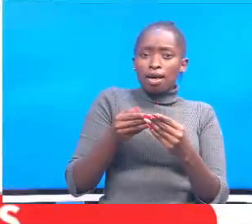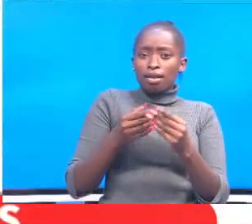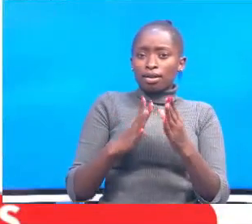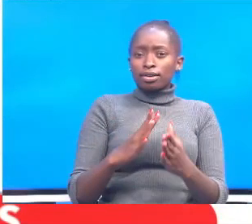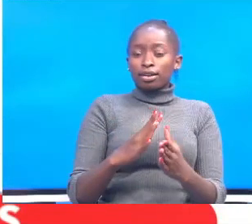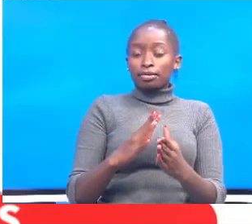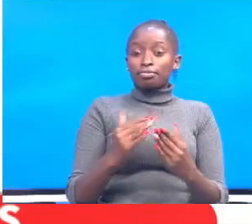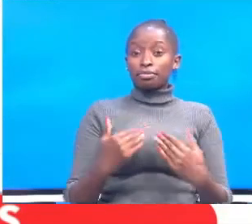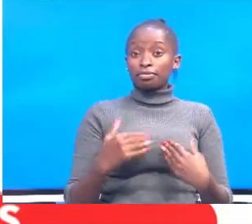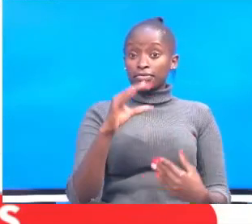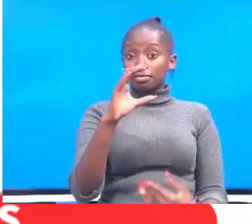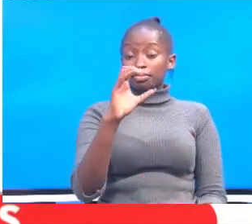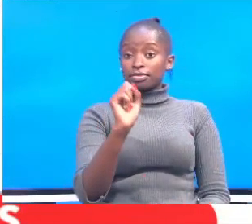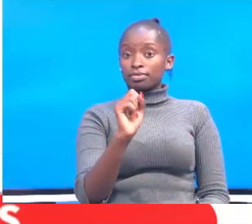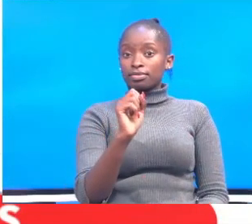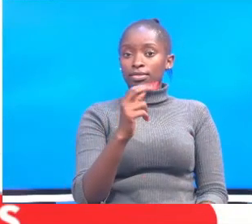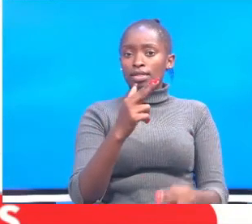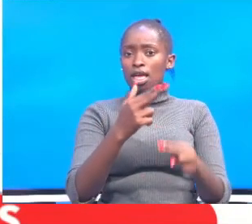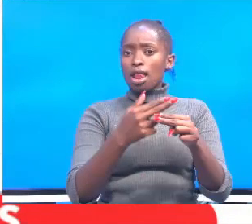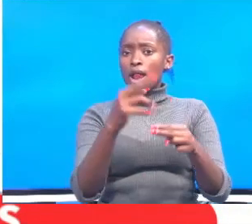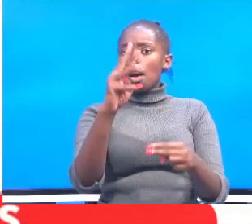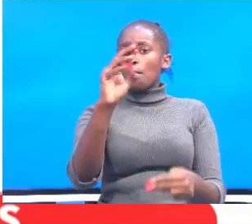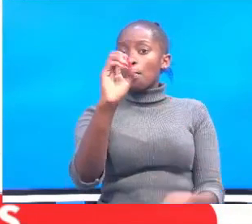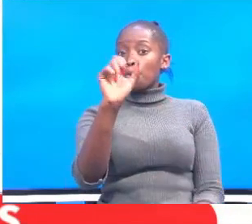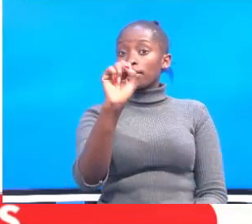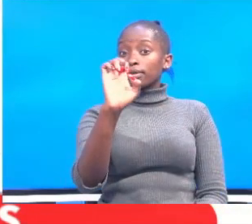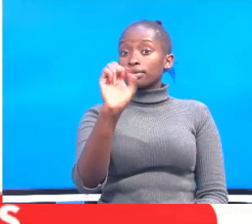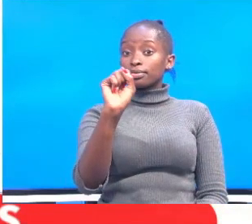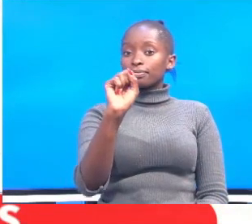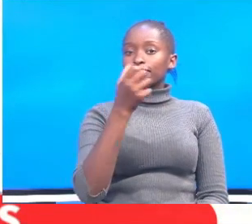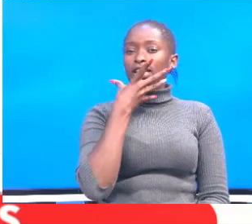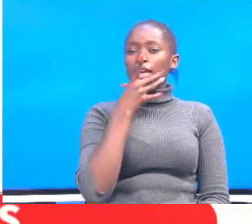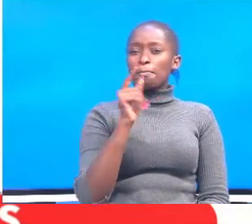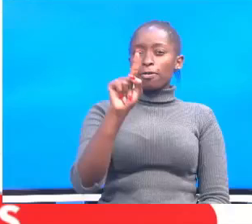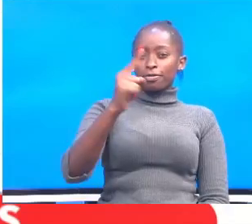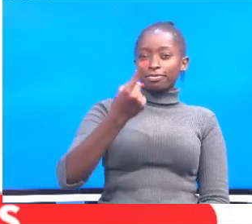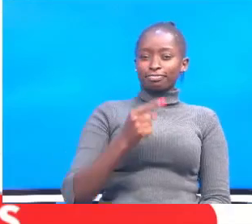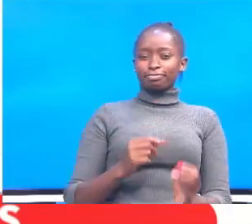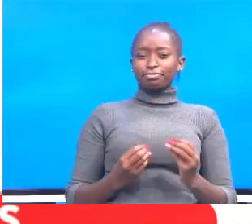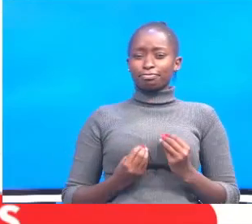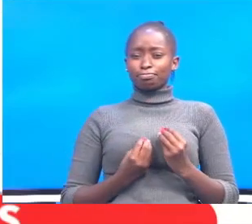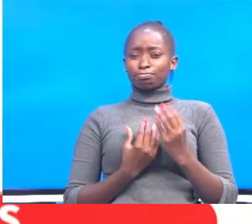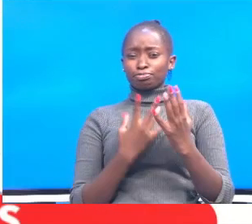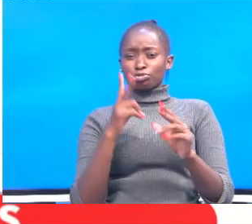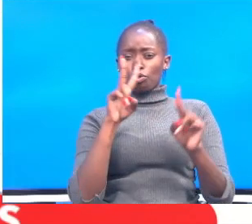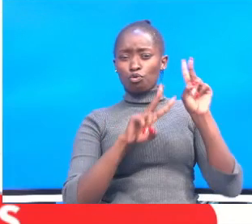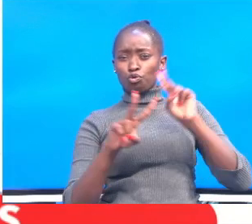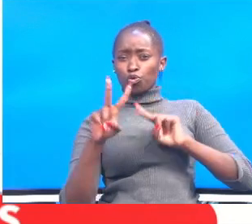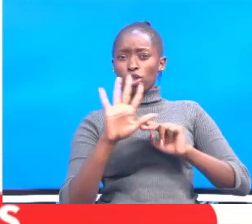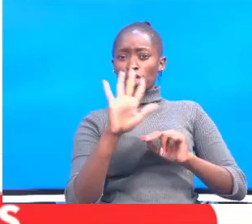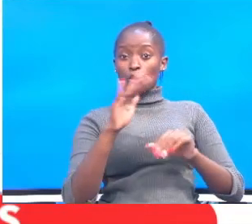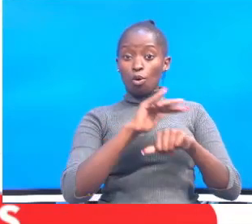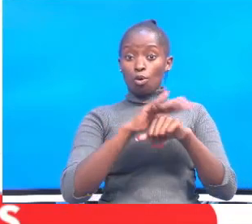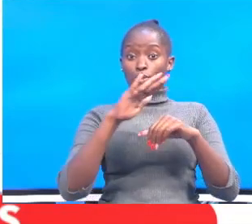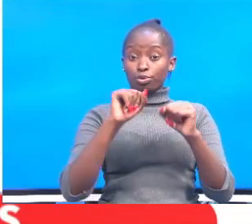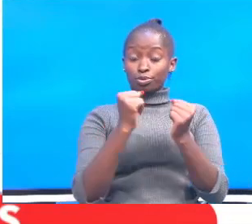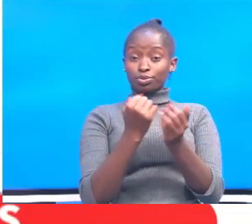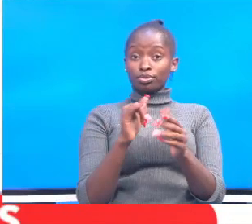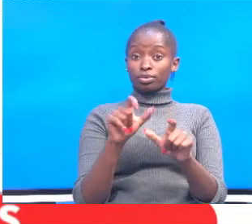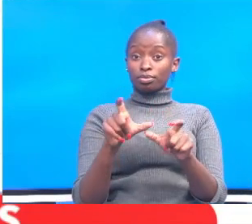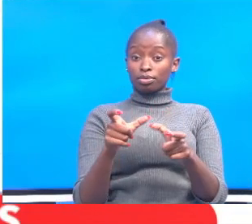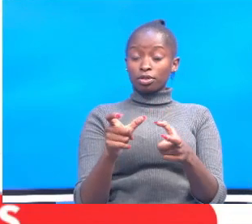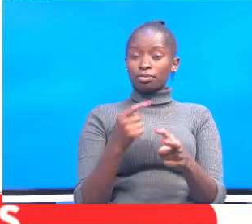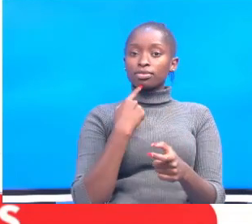for Public Service Moses Kuria was the first to express his views on social media platform X, saying that he stands